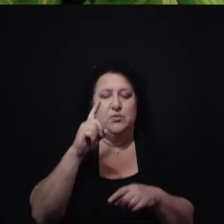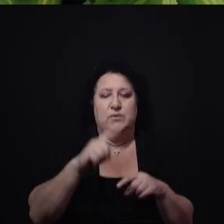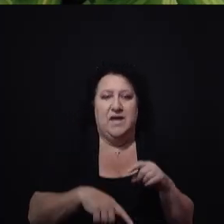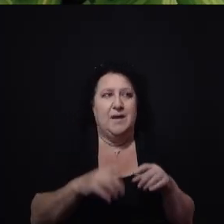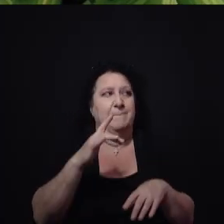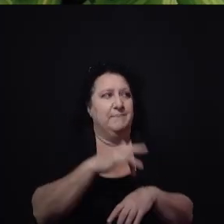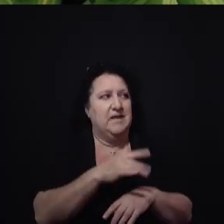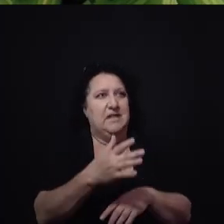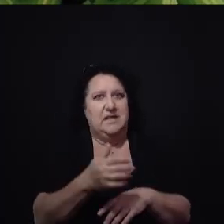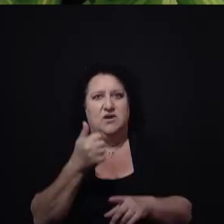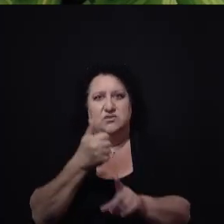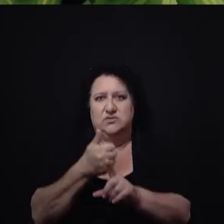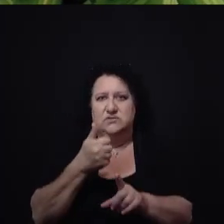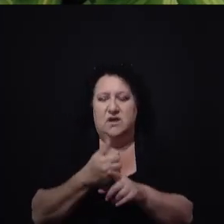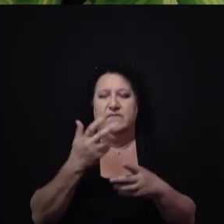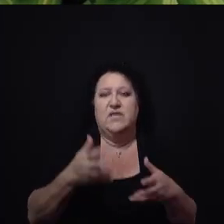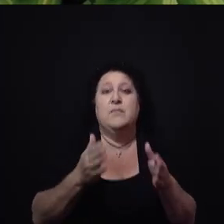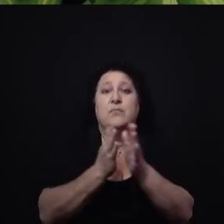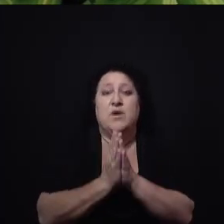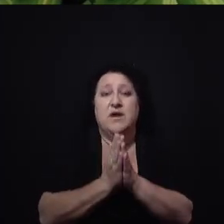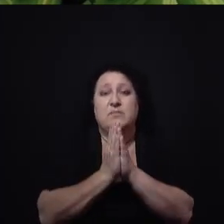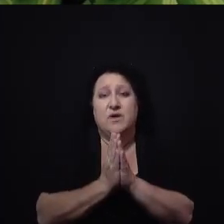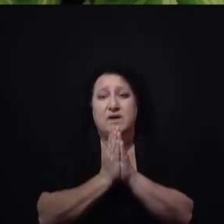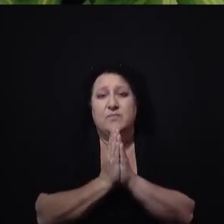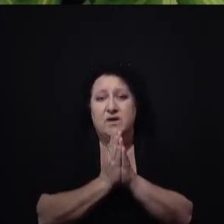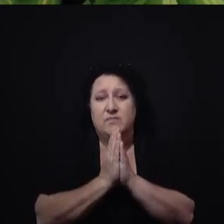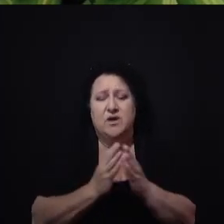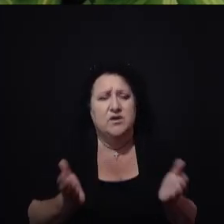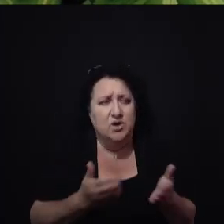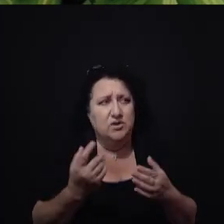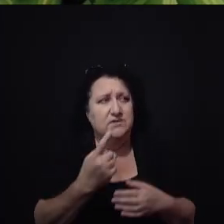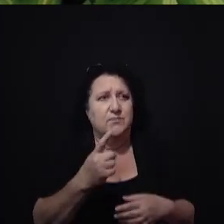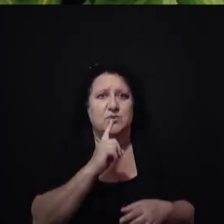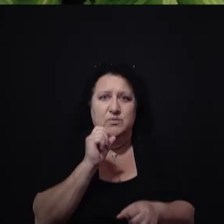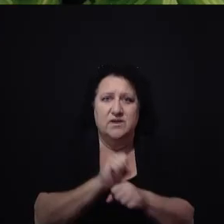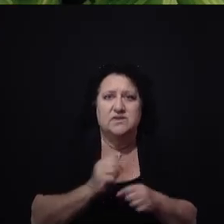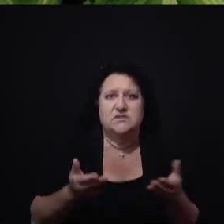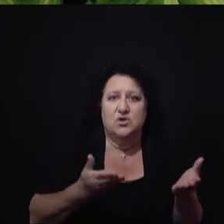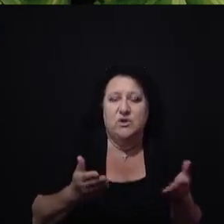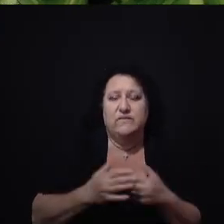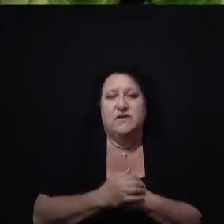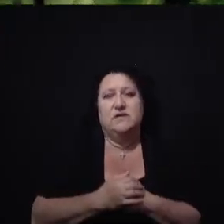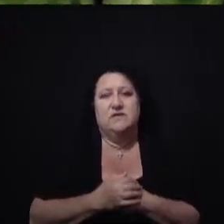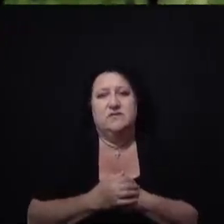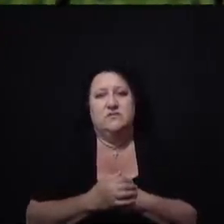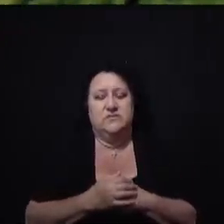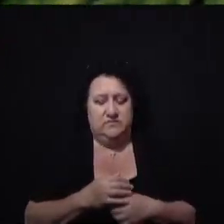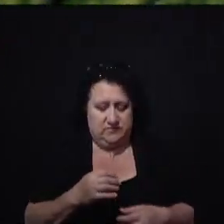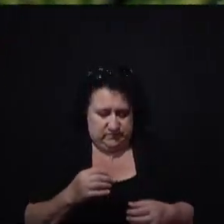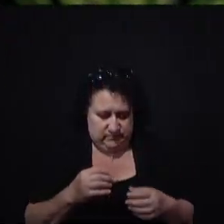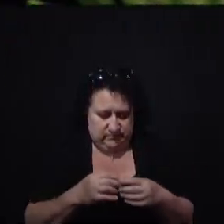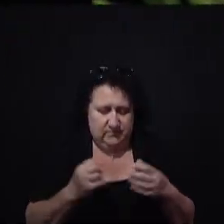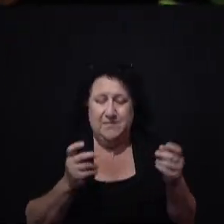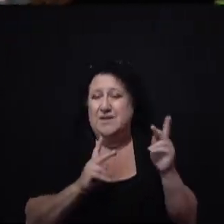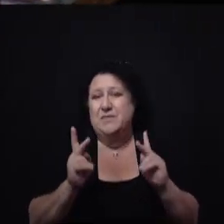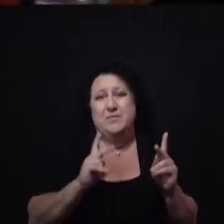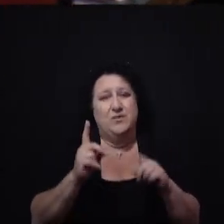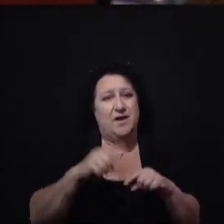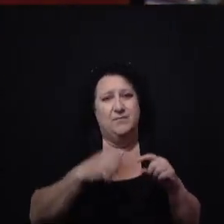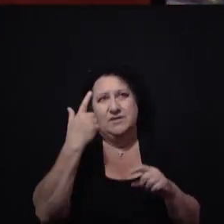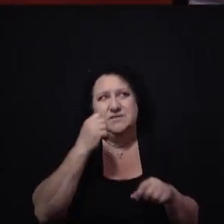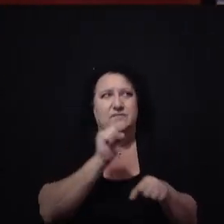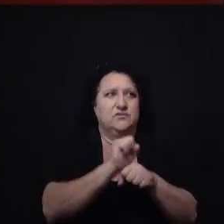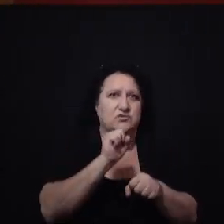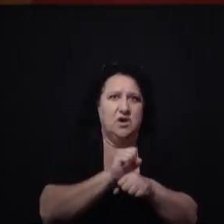pray. Encourage somebody who is serving. Encourage somebody who is a part of it. And I know not everybody can because, you know, you got jobs and other obligations. I get that, that's